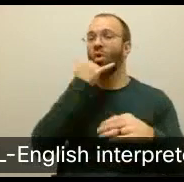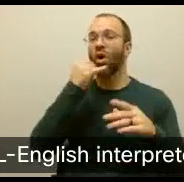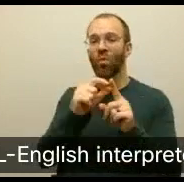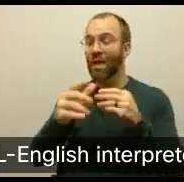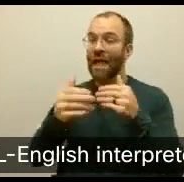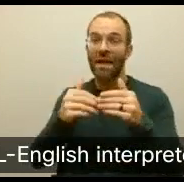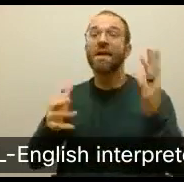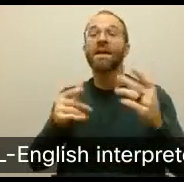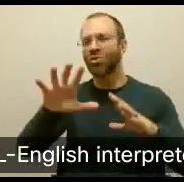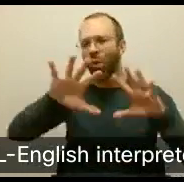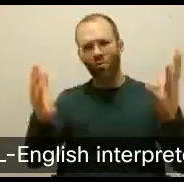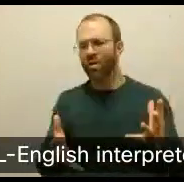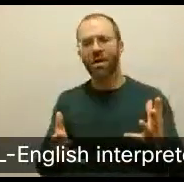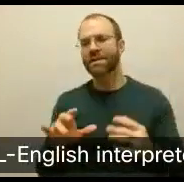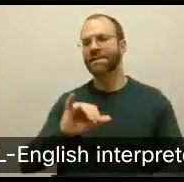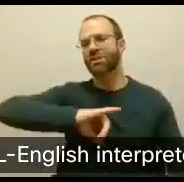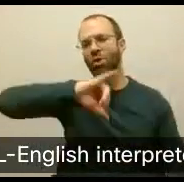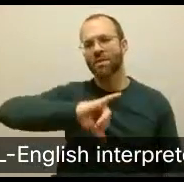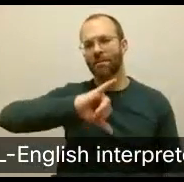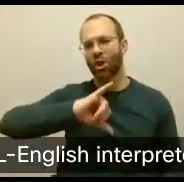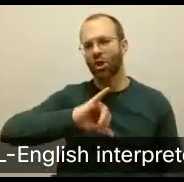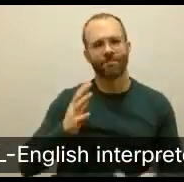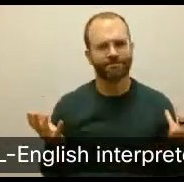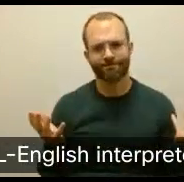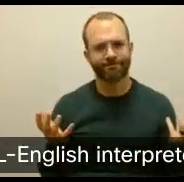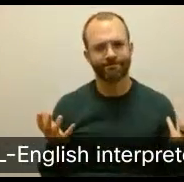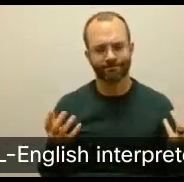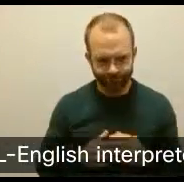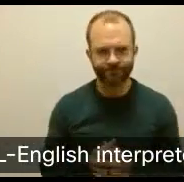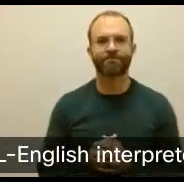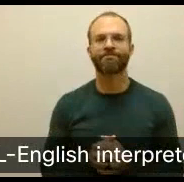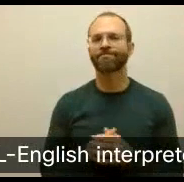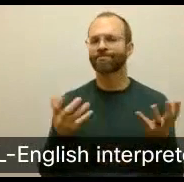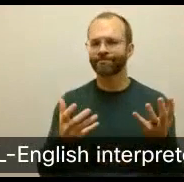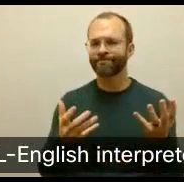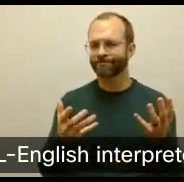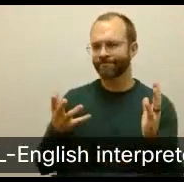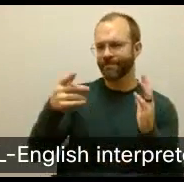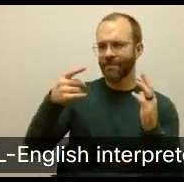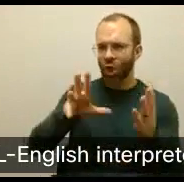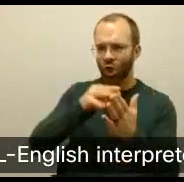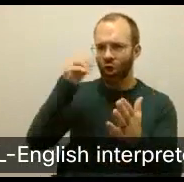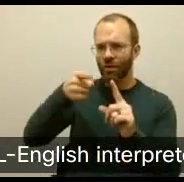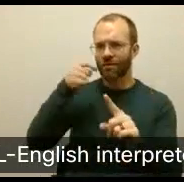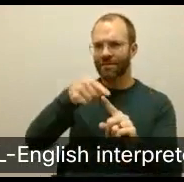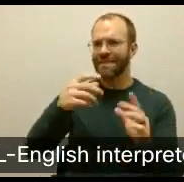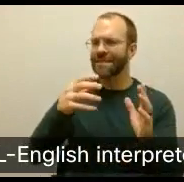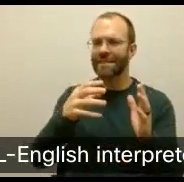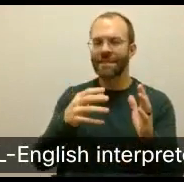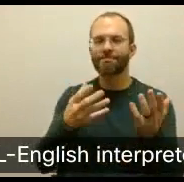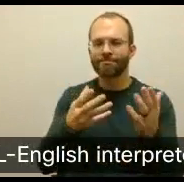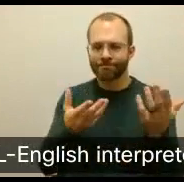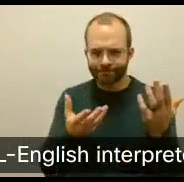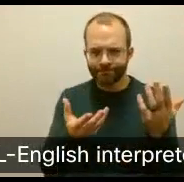overall too similar to the original text. So what can we learn from this example of synonym swapping? A few